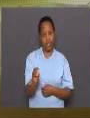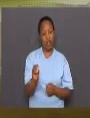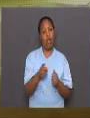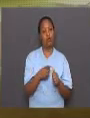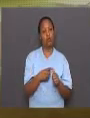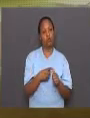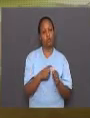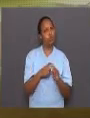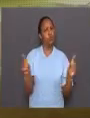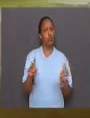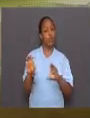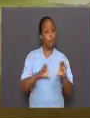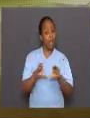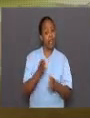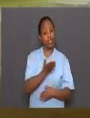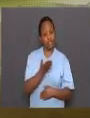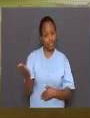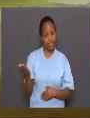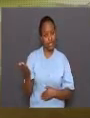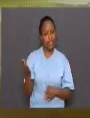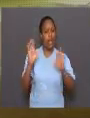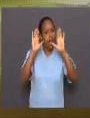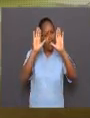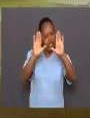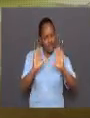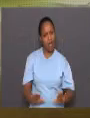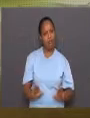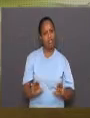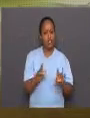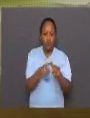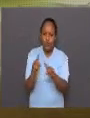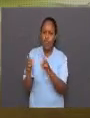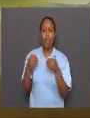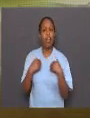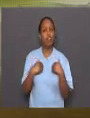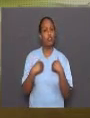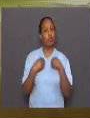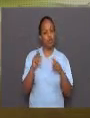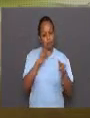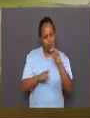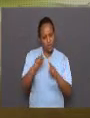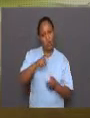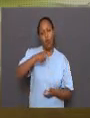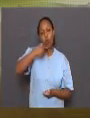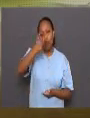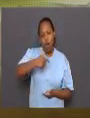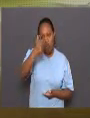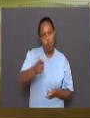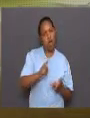so unique is its incredible diversity of peoples,